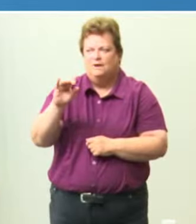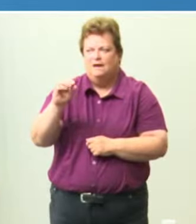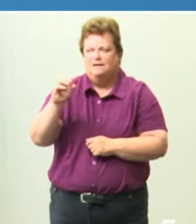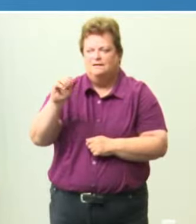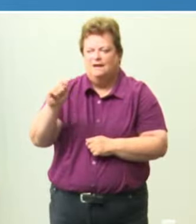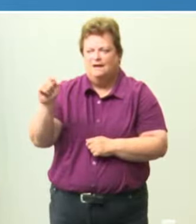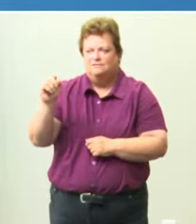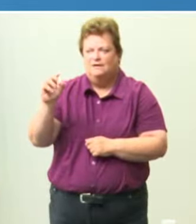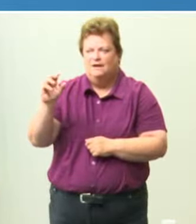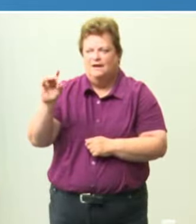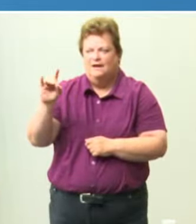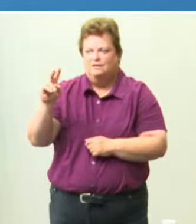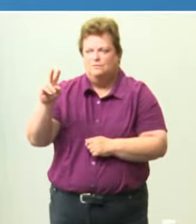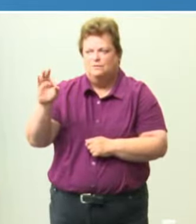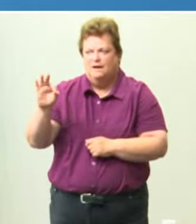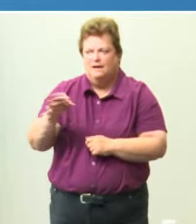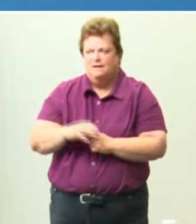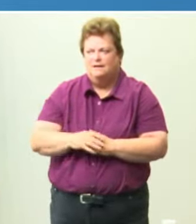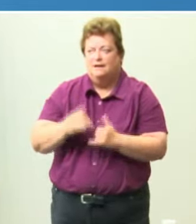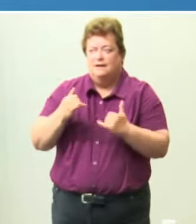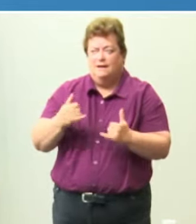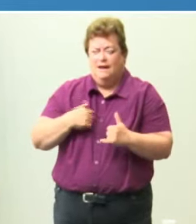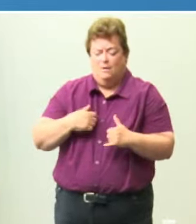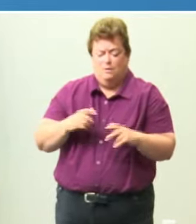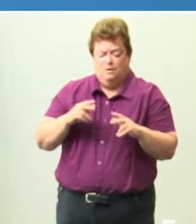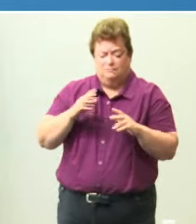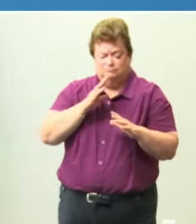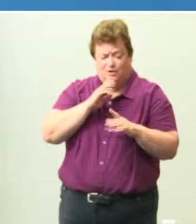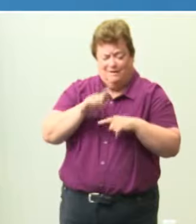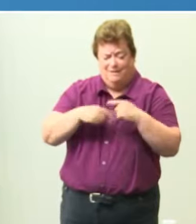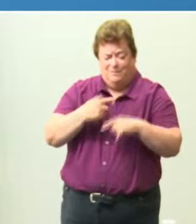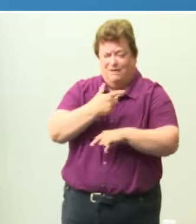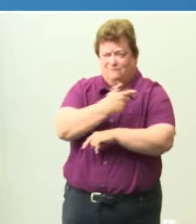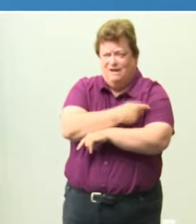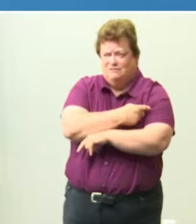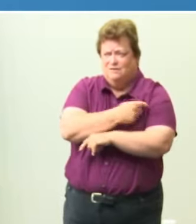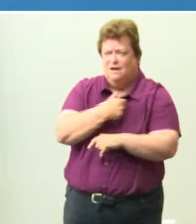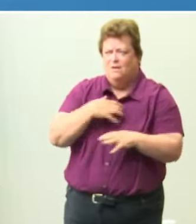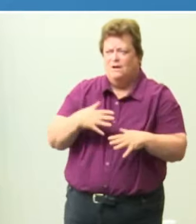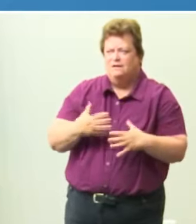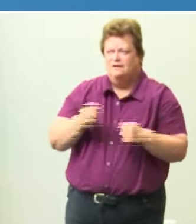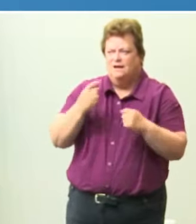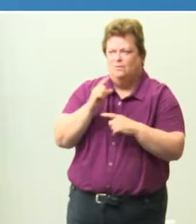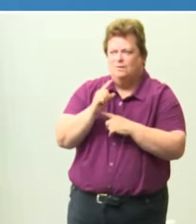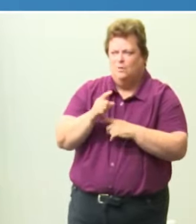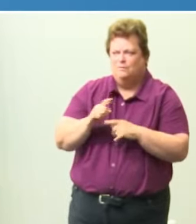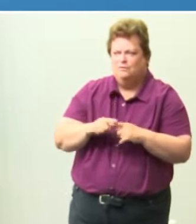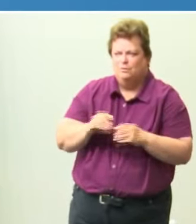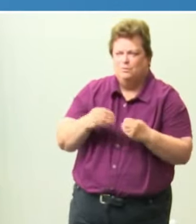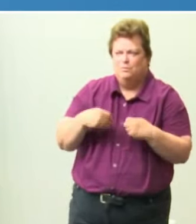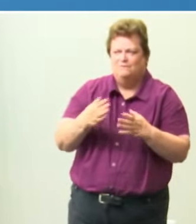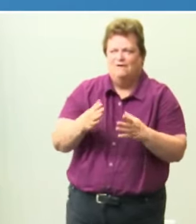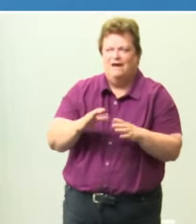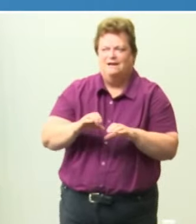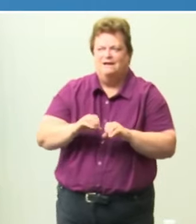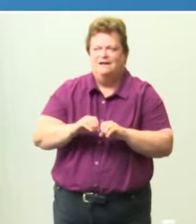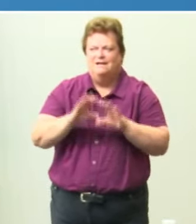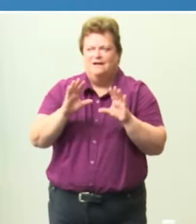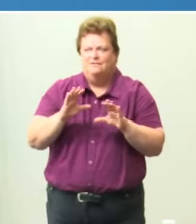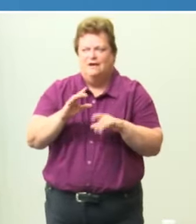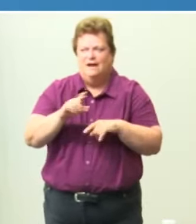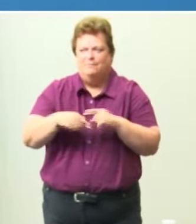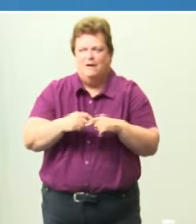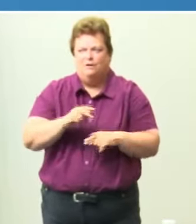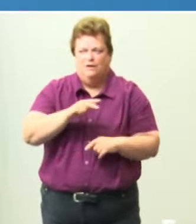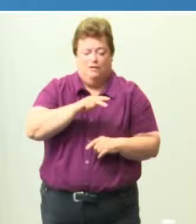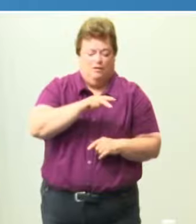438-829. While we're on the topic of vaccinations, I want to take a moment to provide clarity on the difference between a third